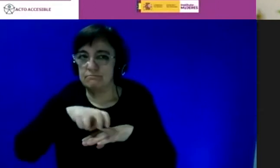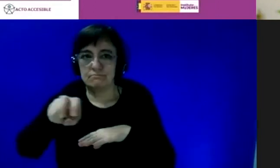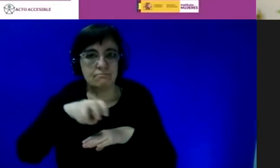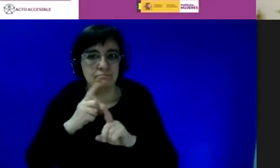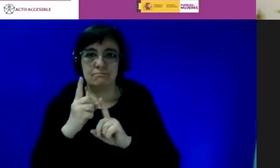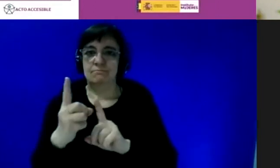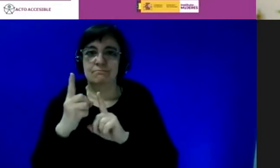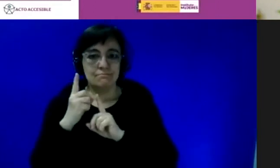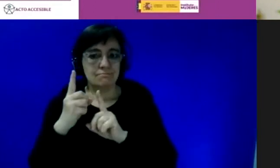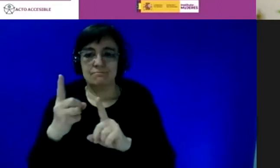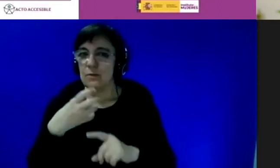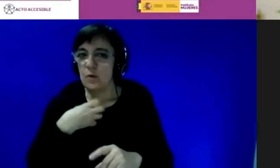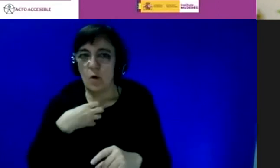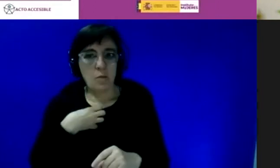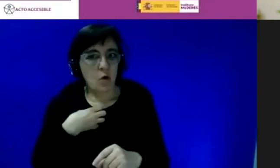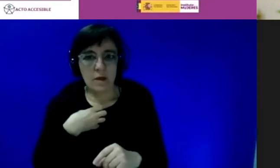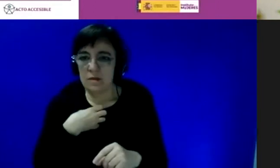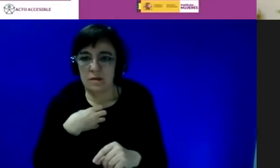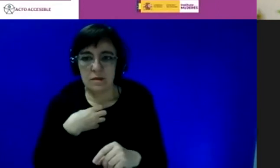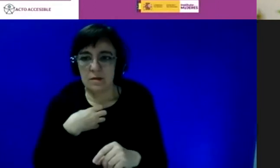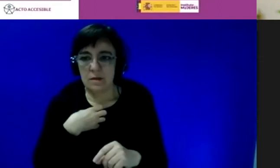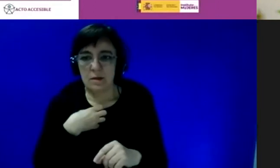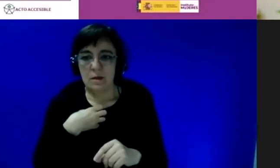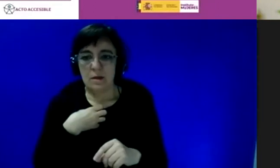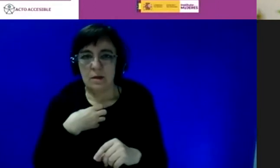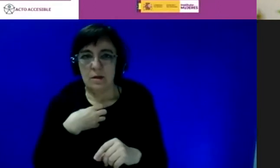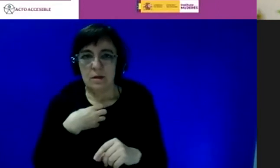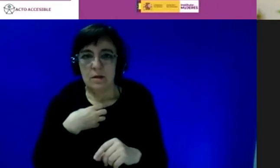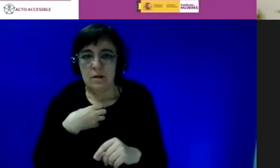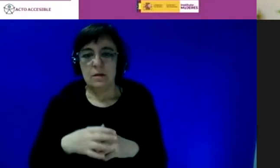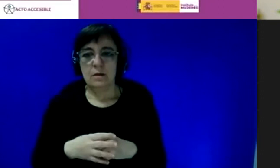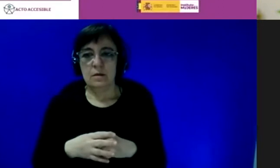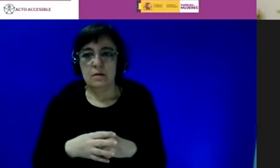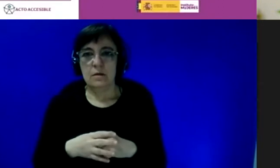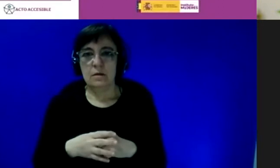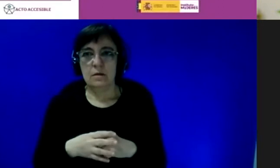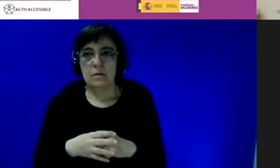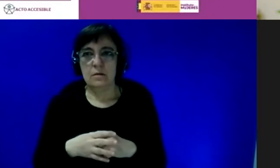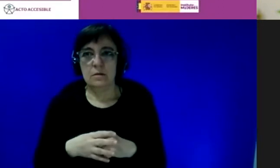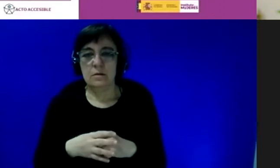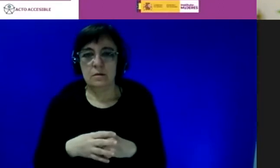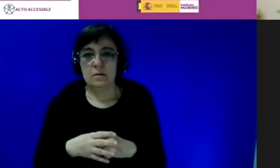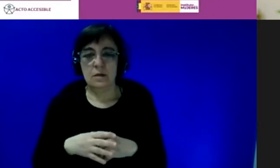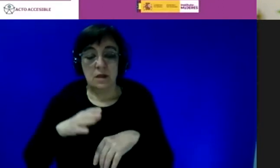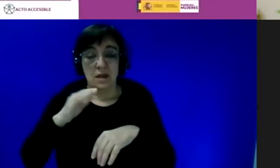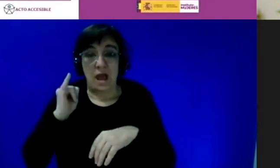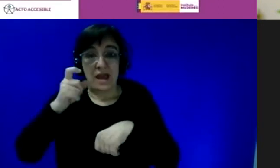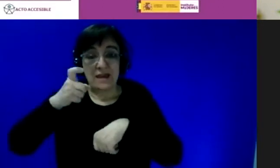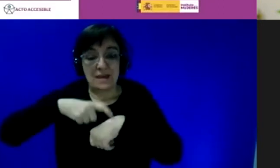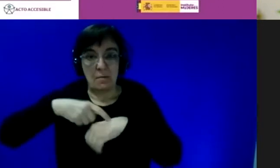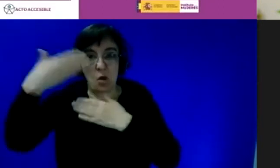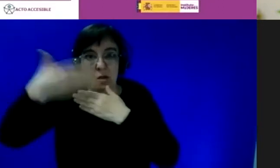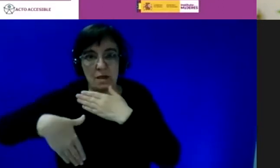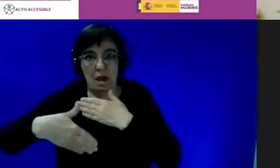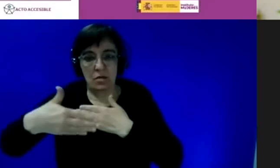move somewhere, because we also have a short time in the day where people in Kyiv can walk